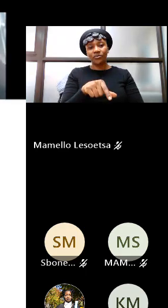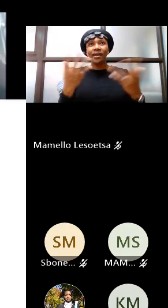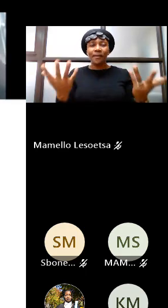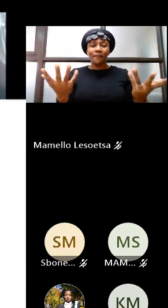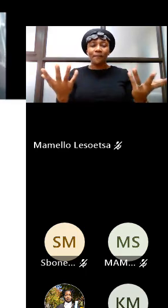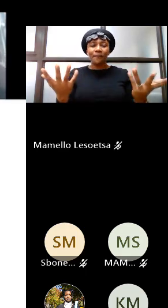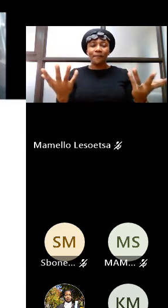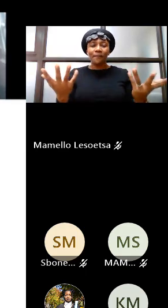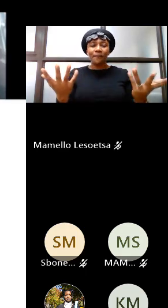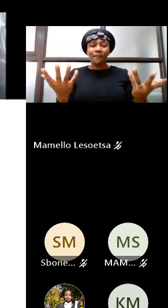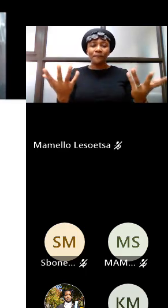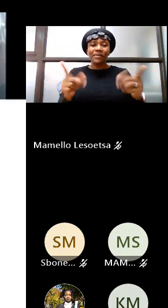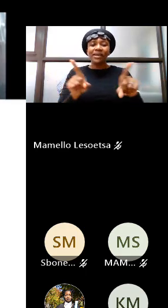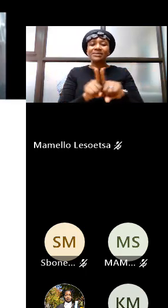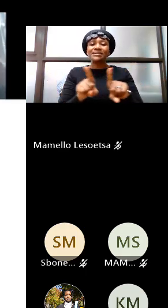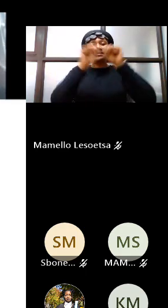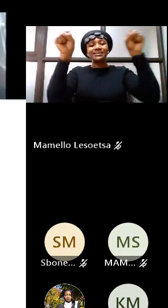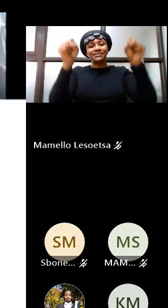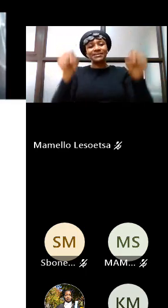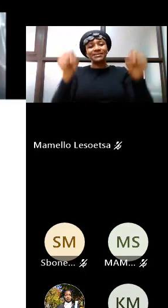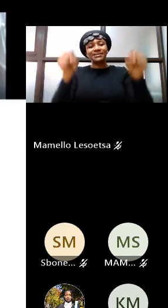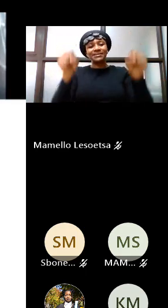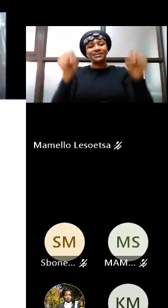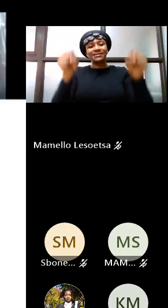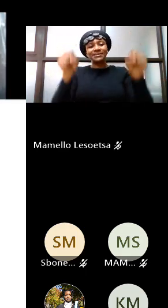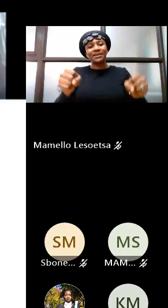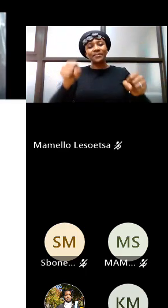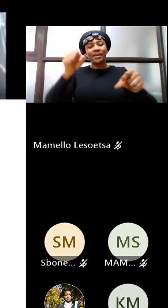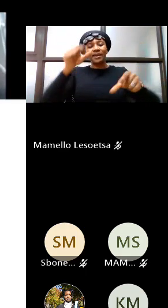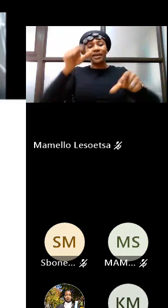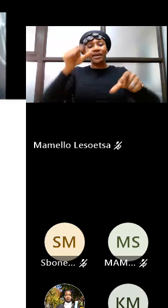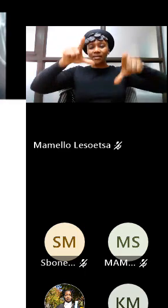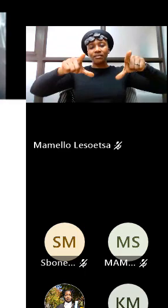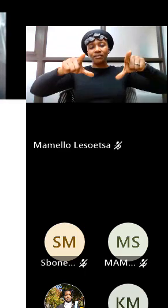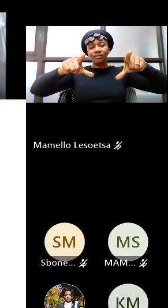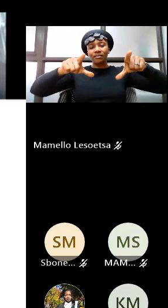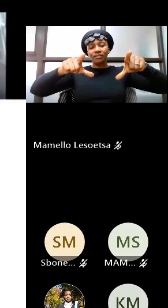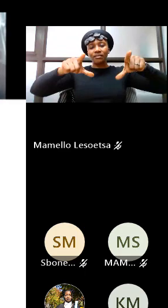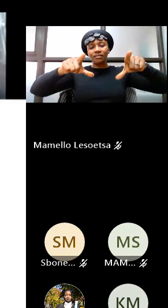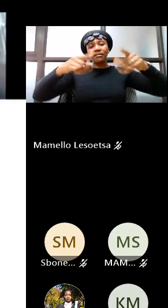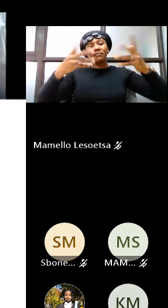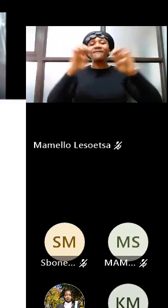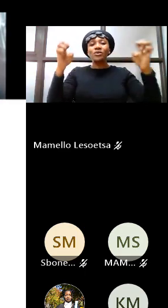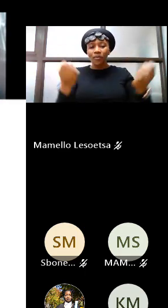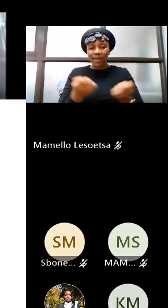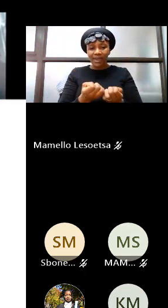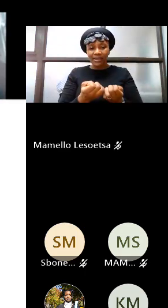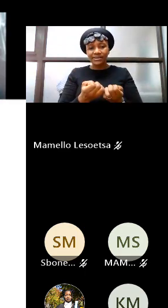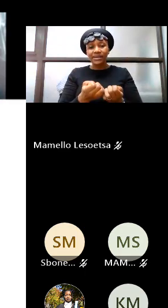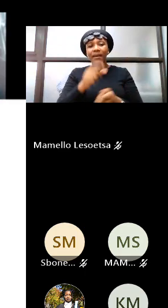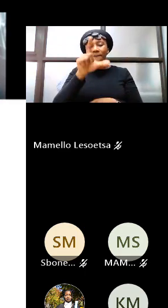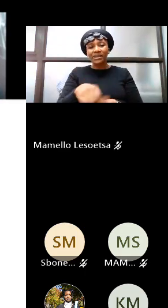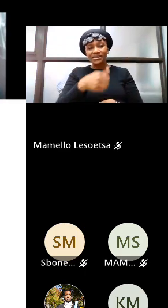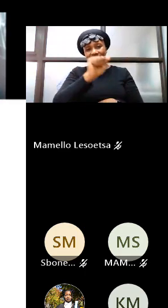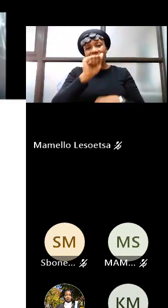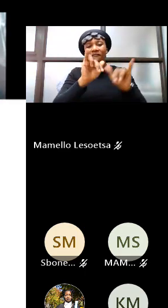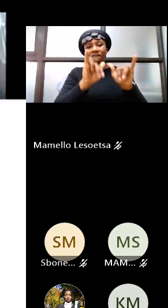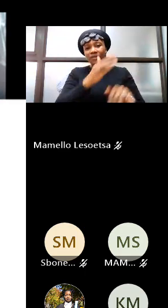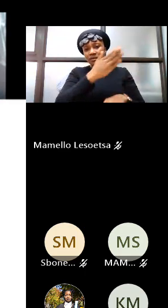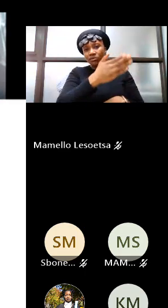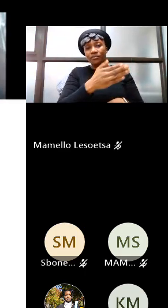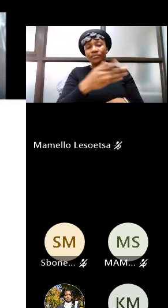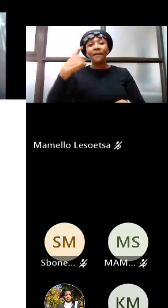rather at the systemic level, at the in the environment the person is living in. The personal factors